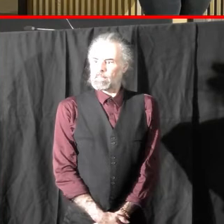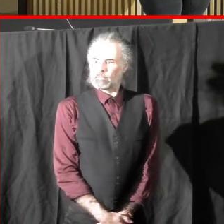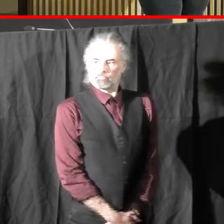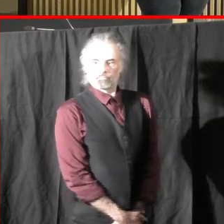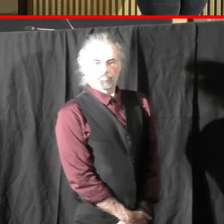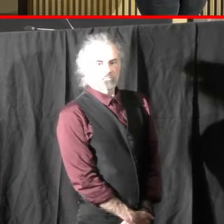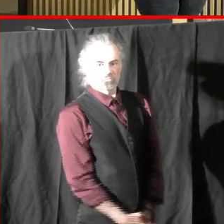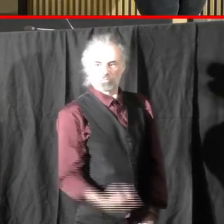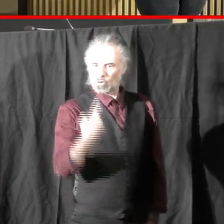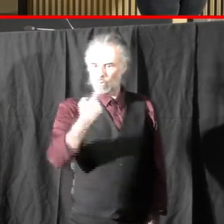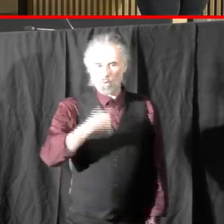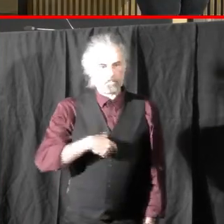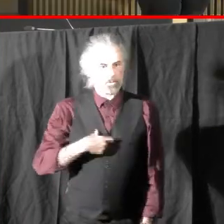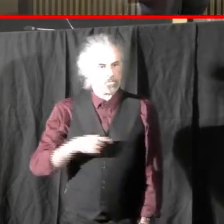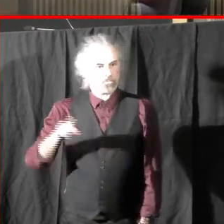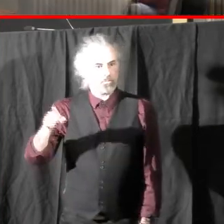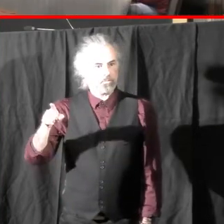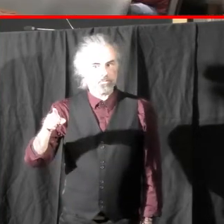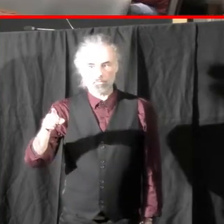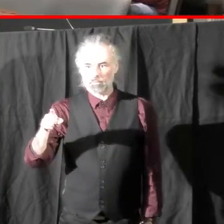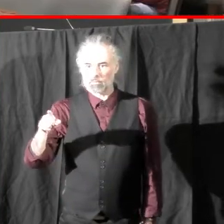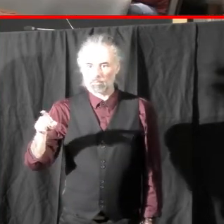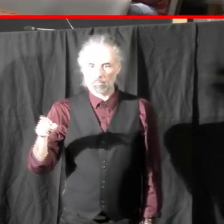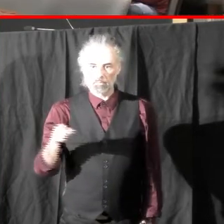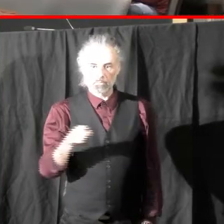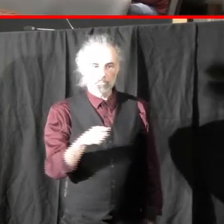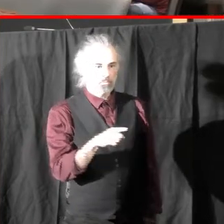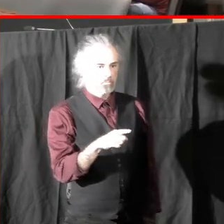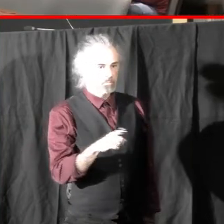We've got one person.